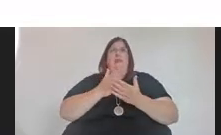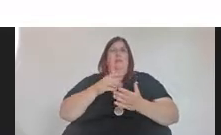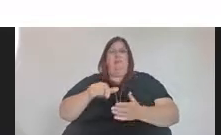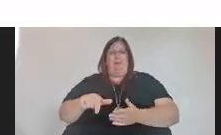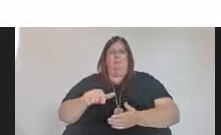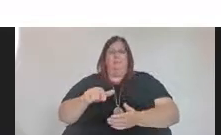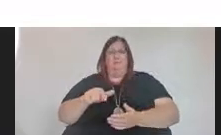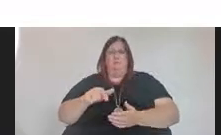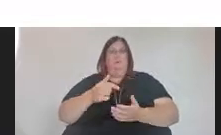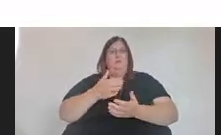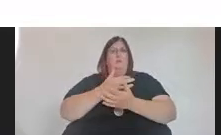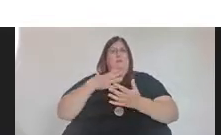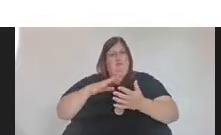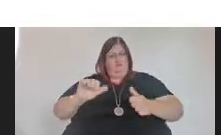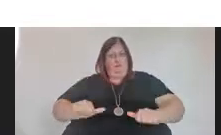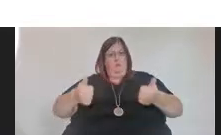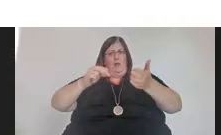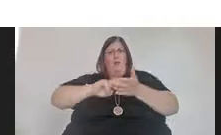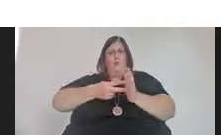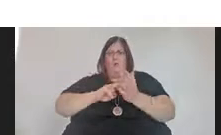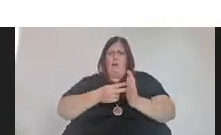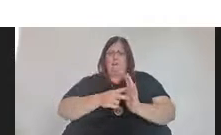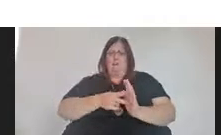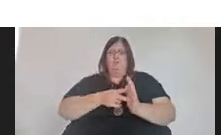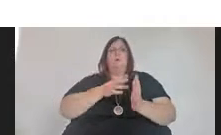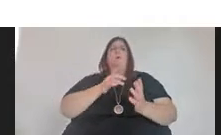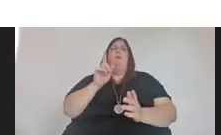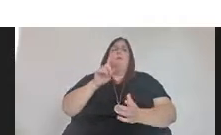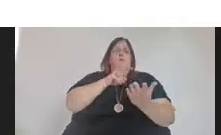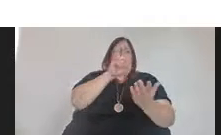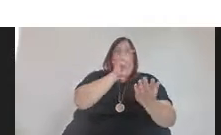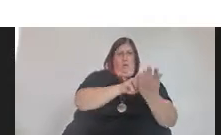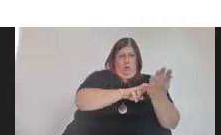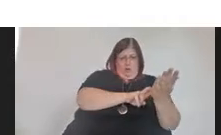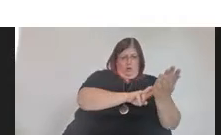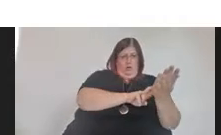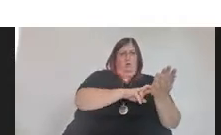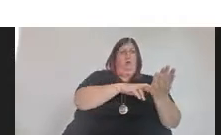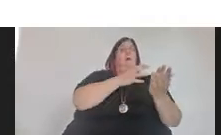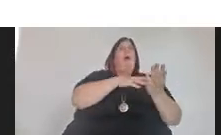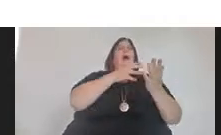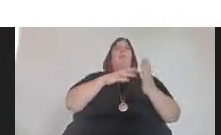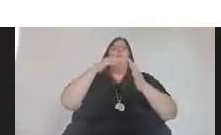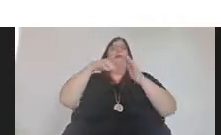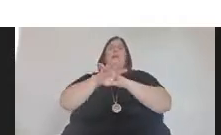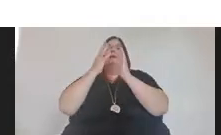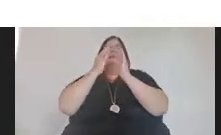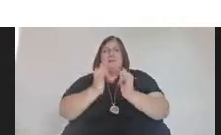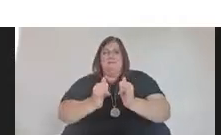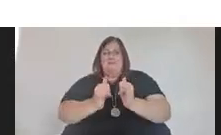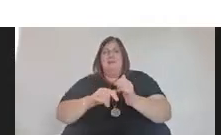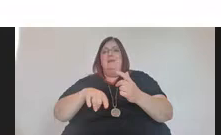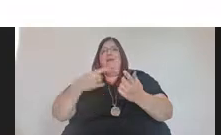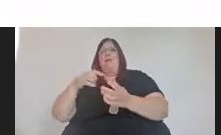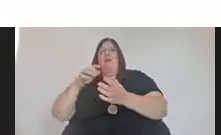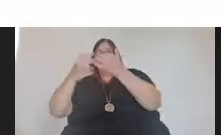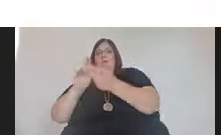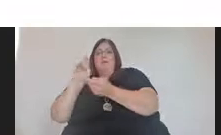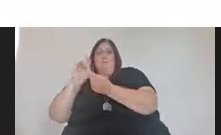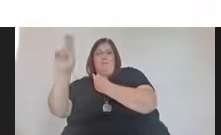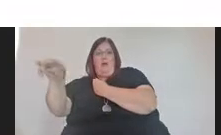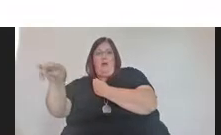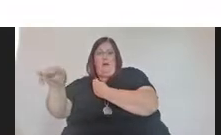really organised system for both booking and reporting back tests. And again, working with system partners, and we couldn't have done this